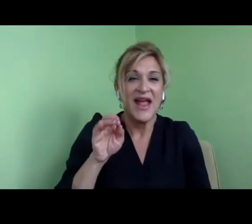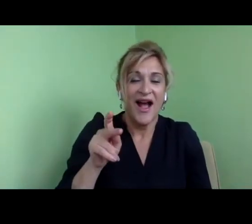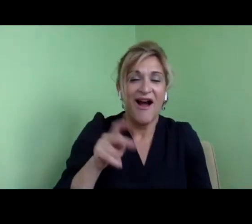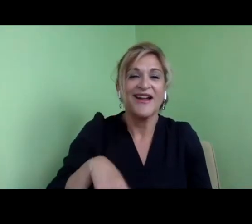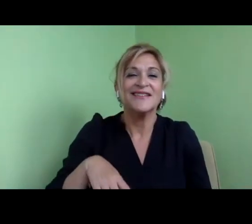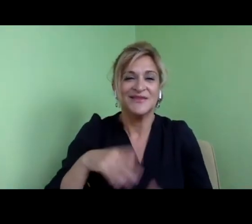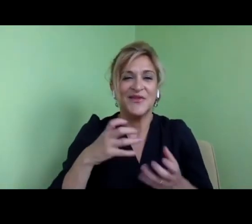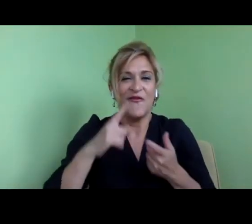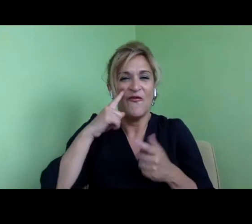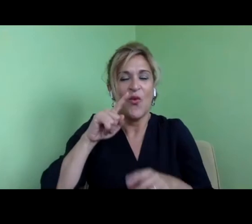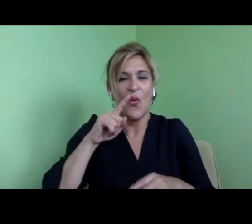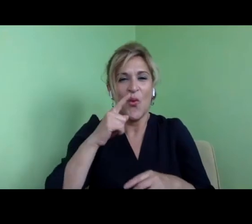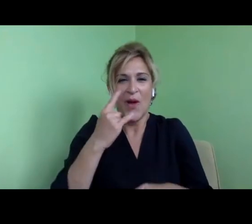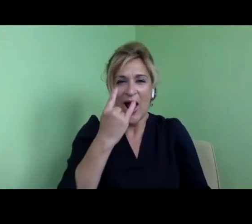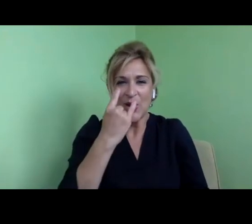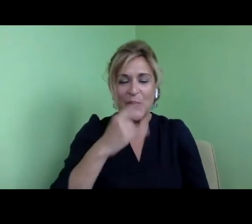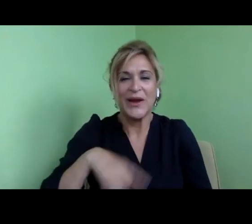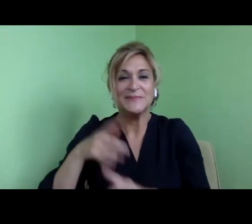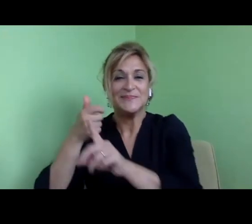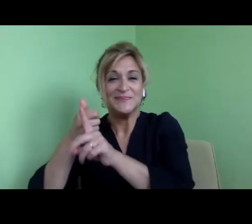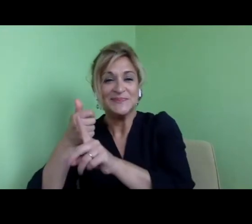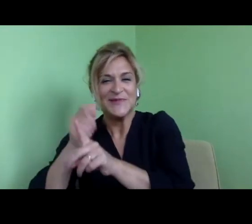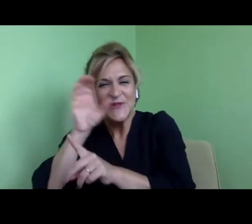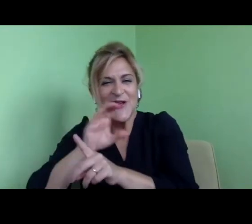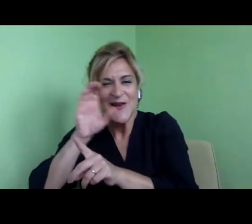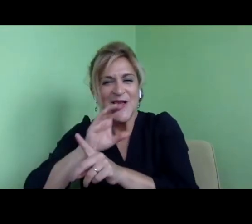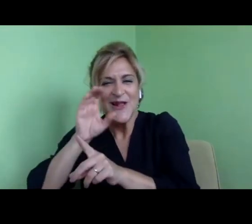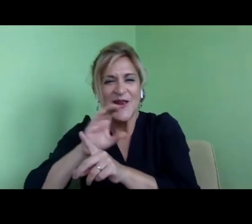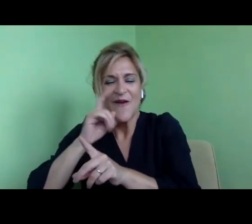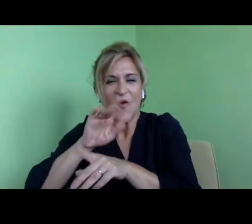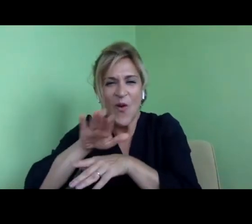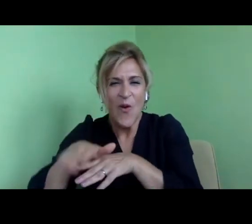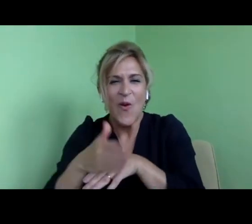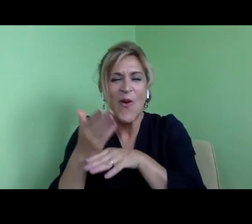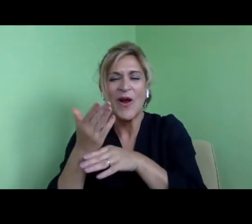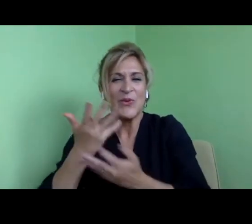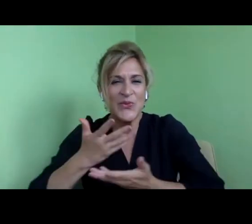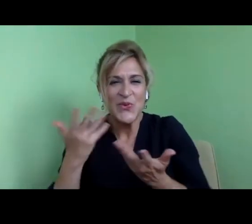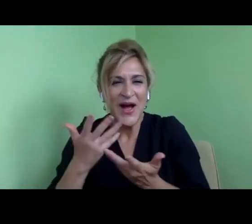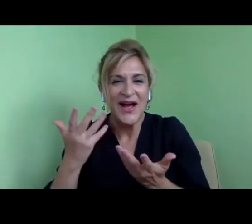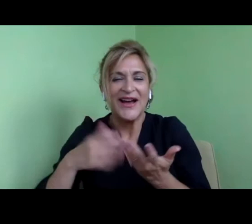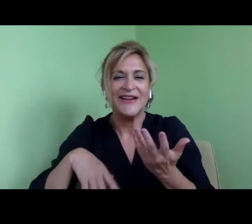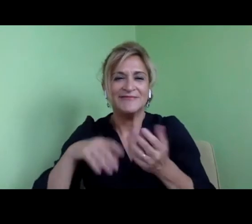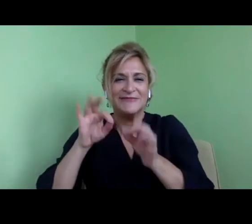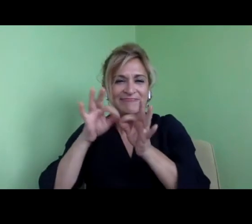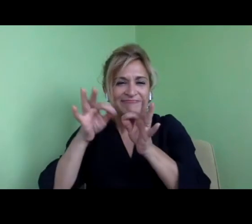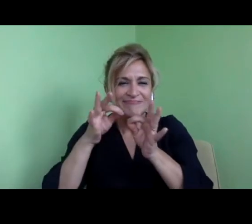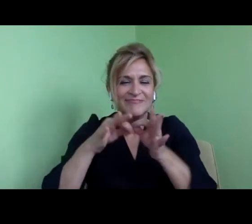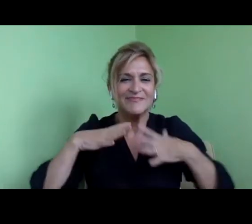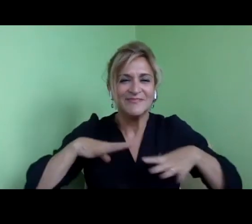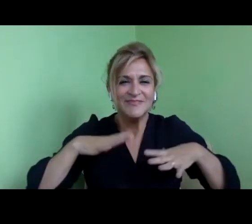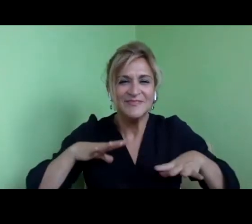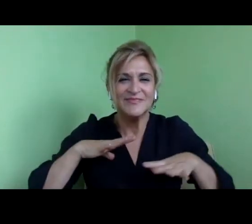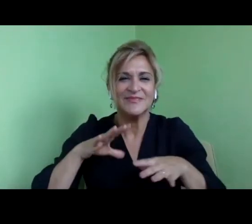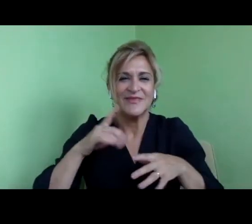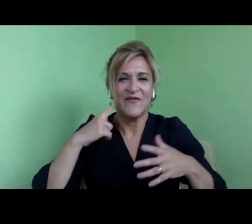searched day and night for real feathers. He spent all night sewing together Max's costume. There was a time we took baby Max